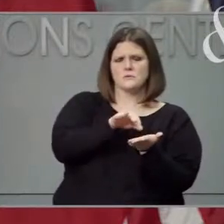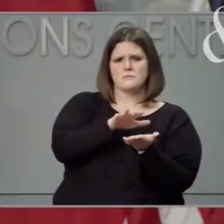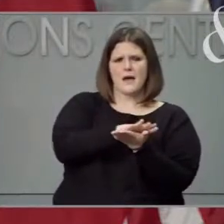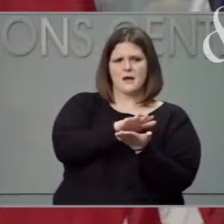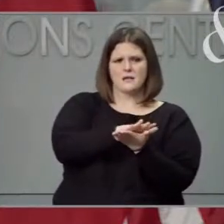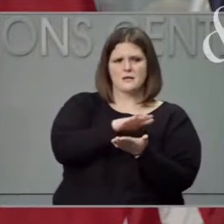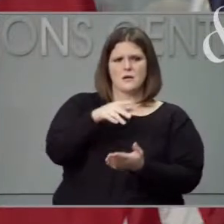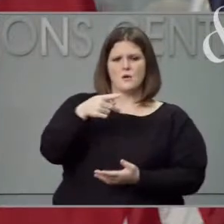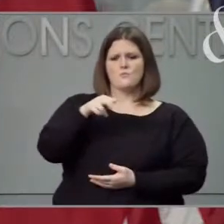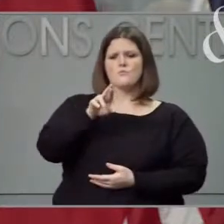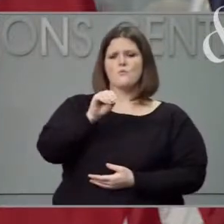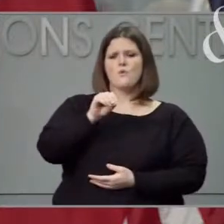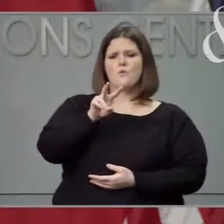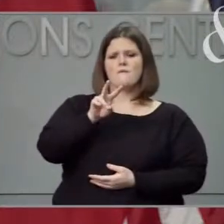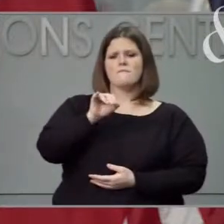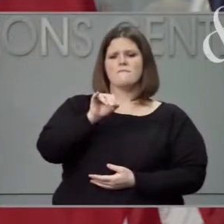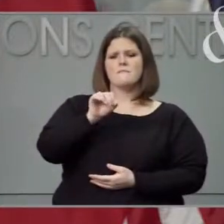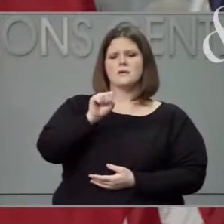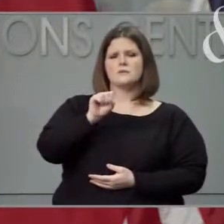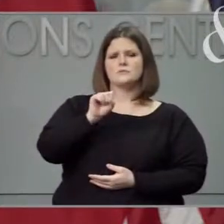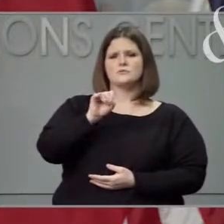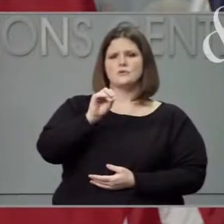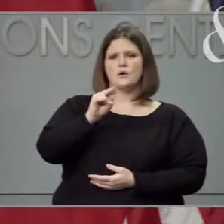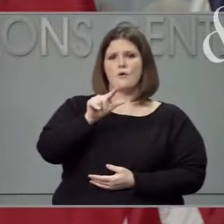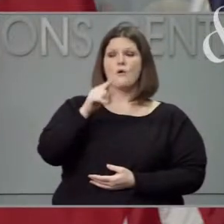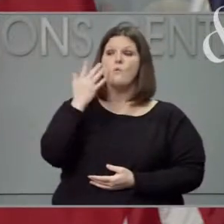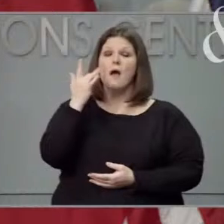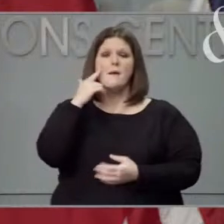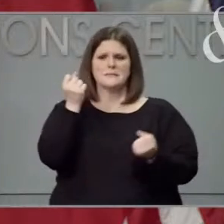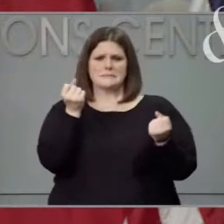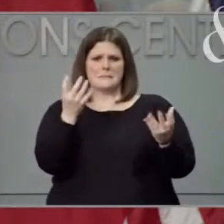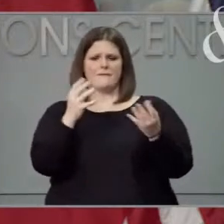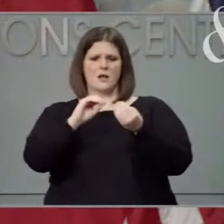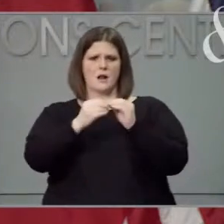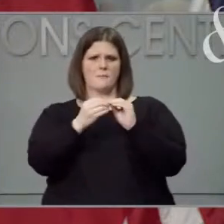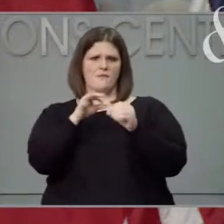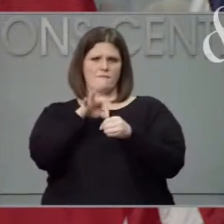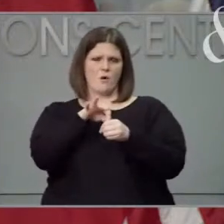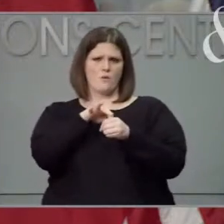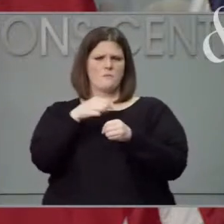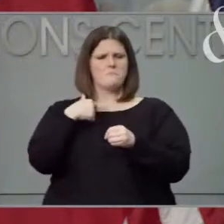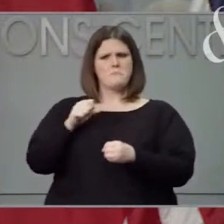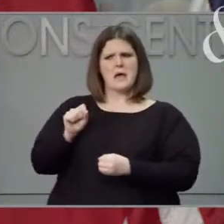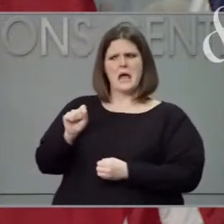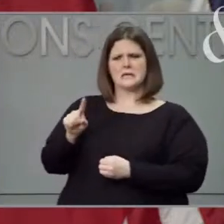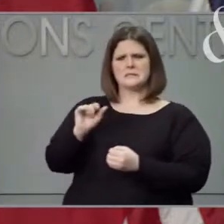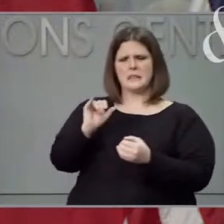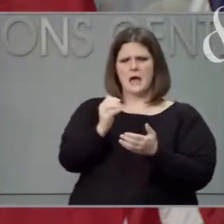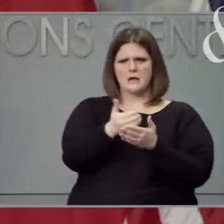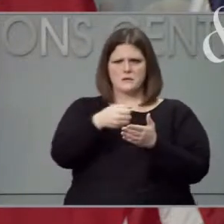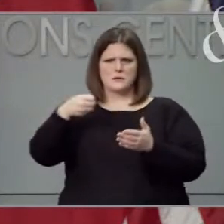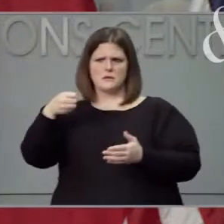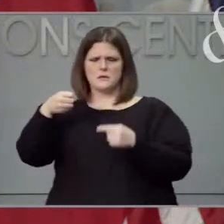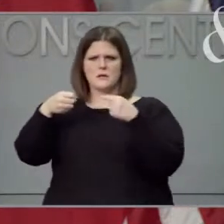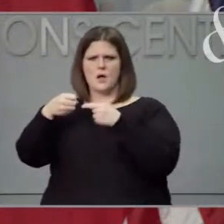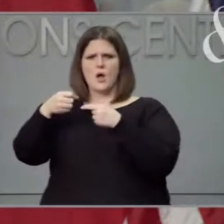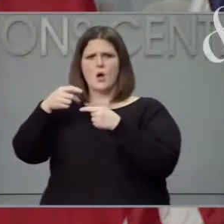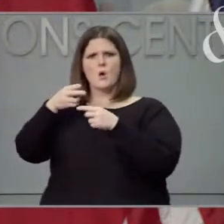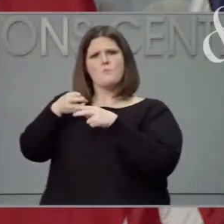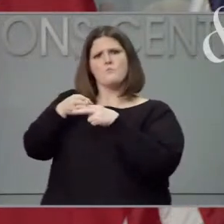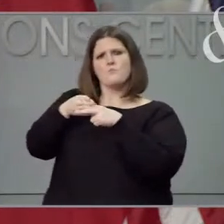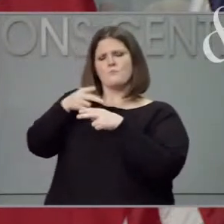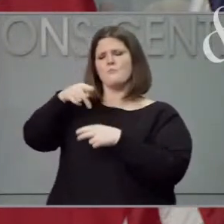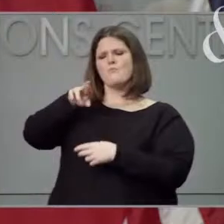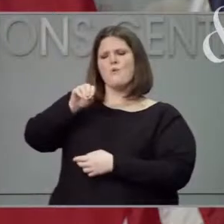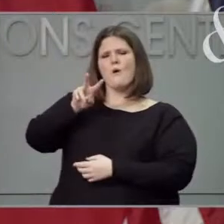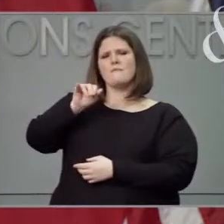lot more of them just because of the number of people that voted. Is it similar, just kind of in proportion to previous